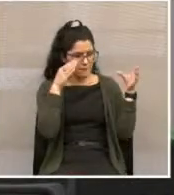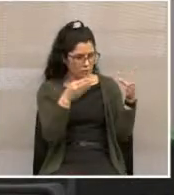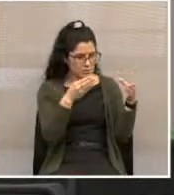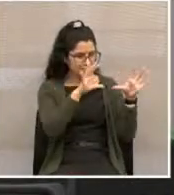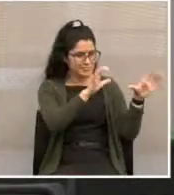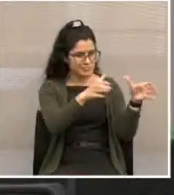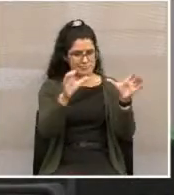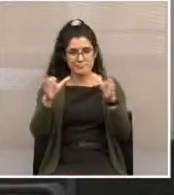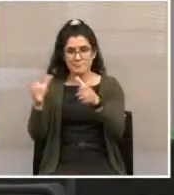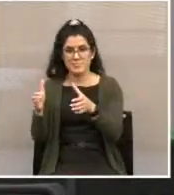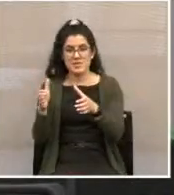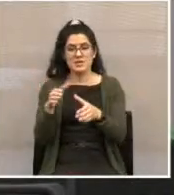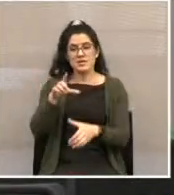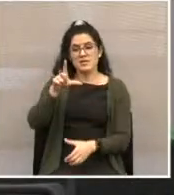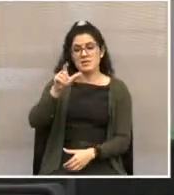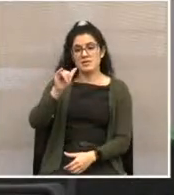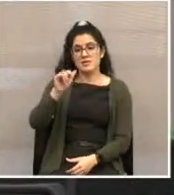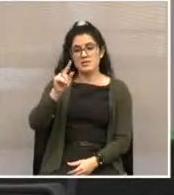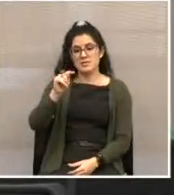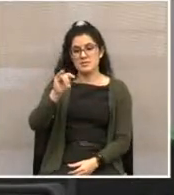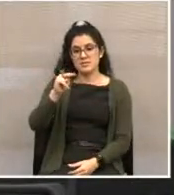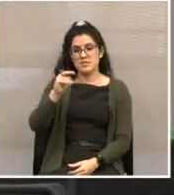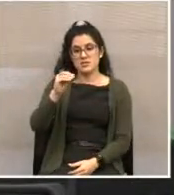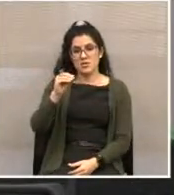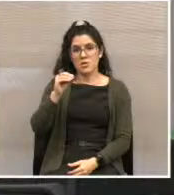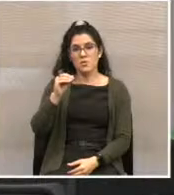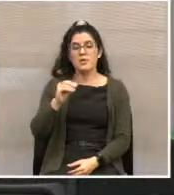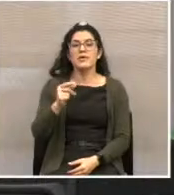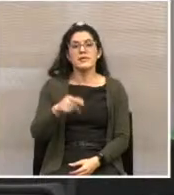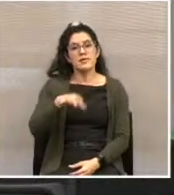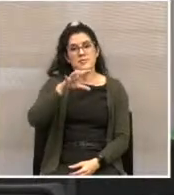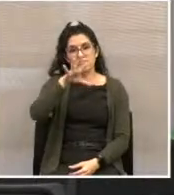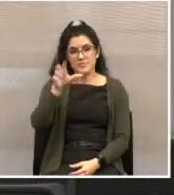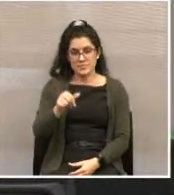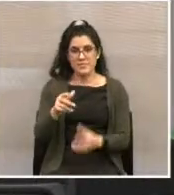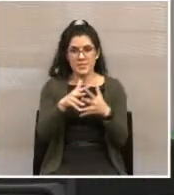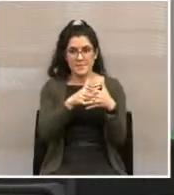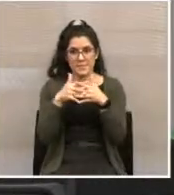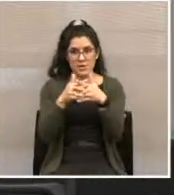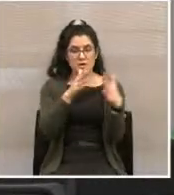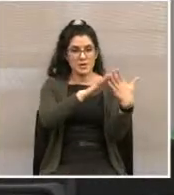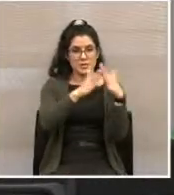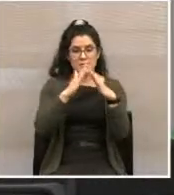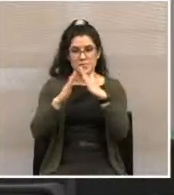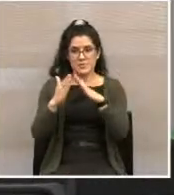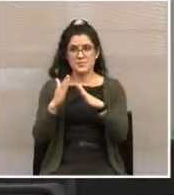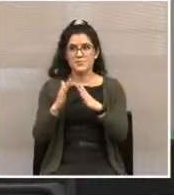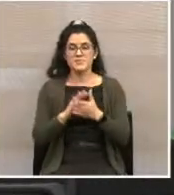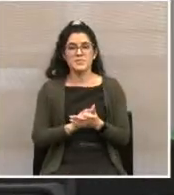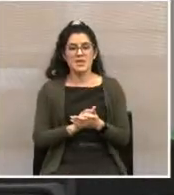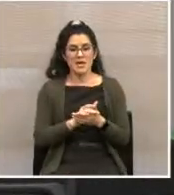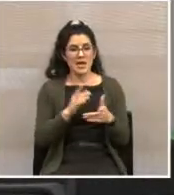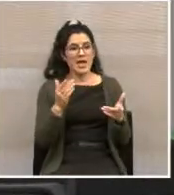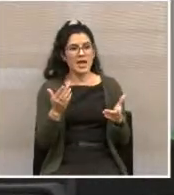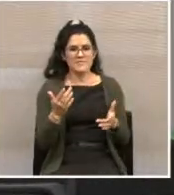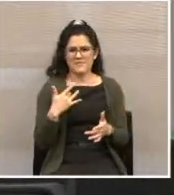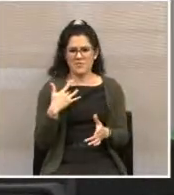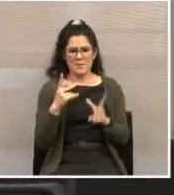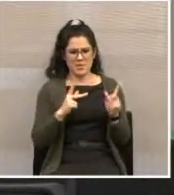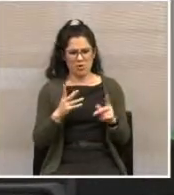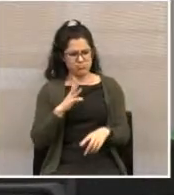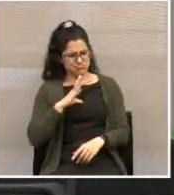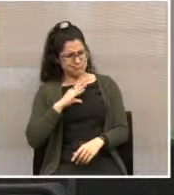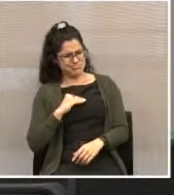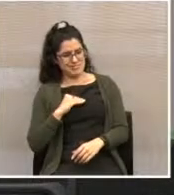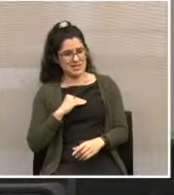communities, such as Latino and African American communities, to sow division and discourage people from participating in the